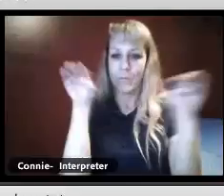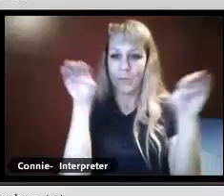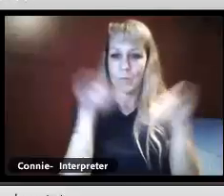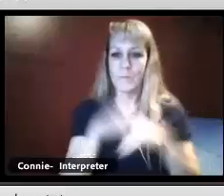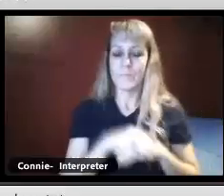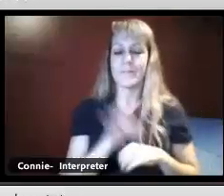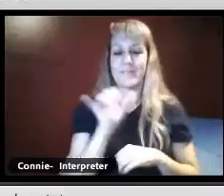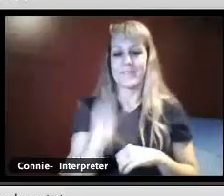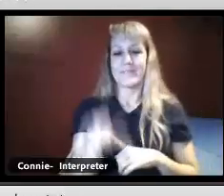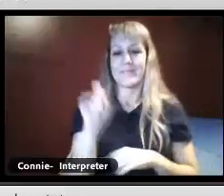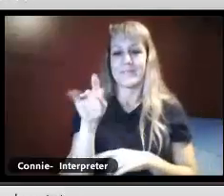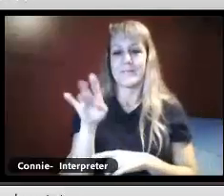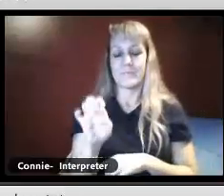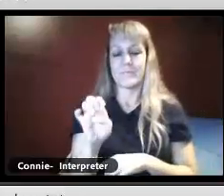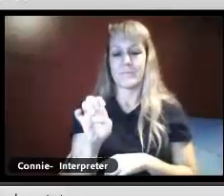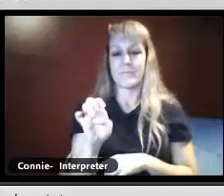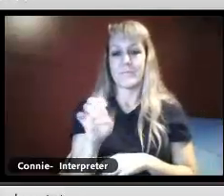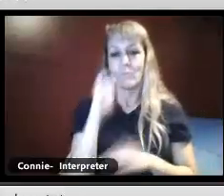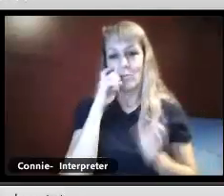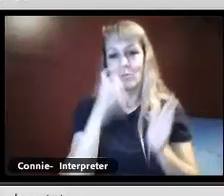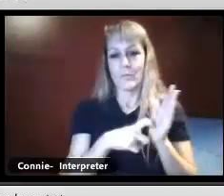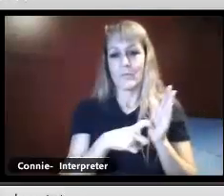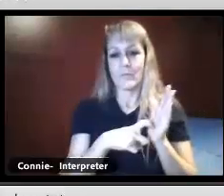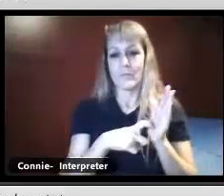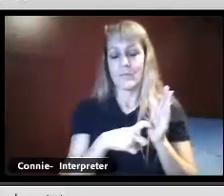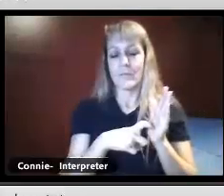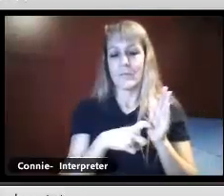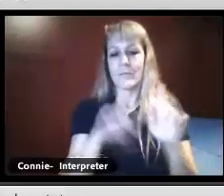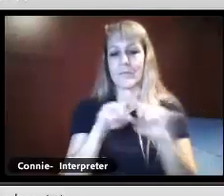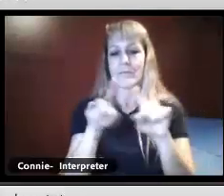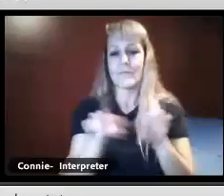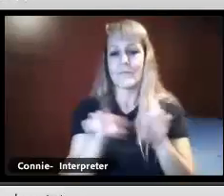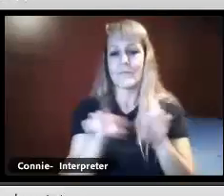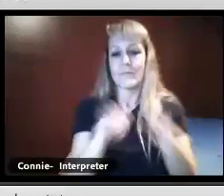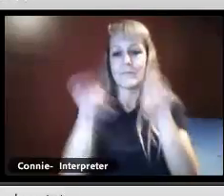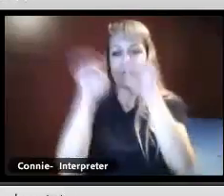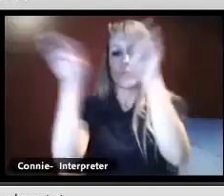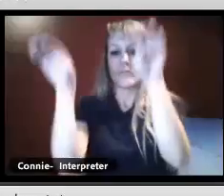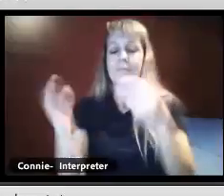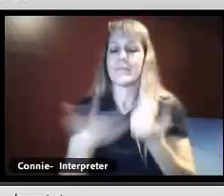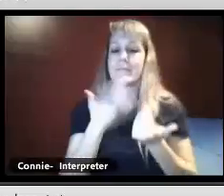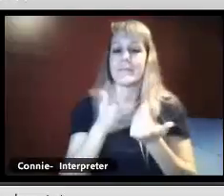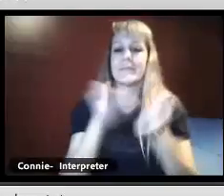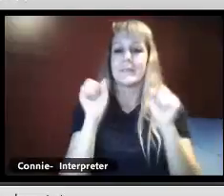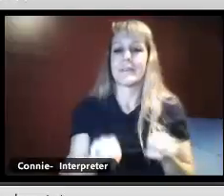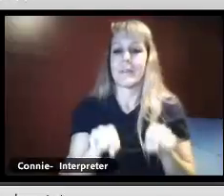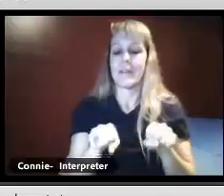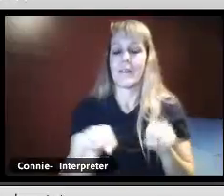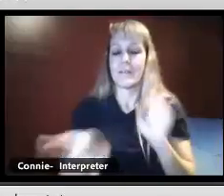site has recognized this and made it really easy for you to winnow down,